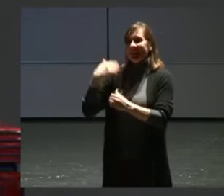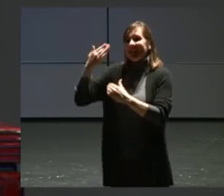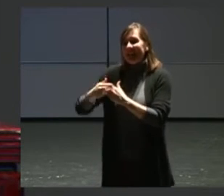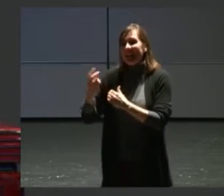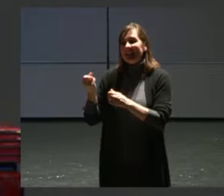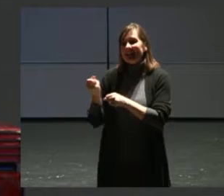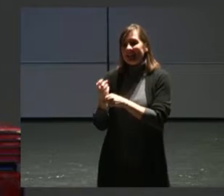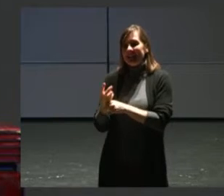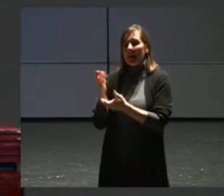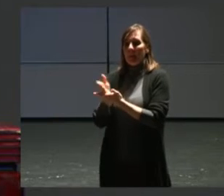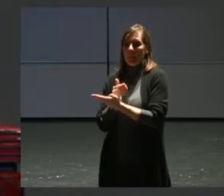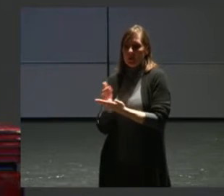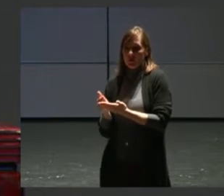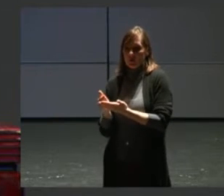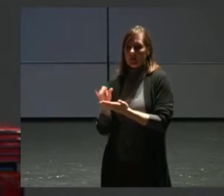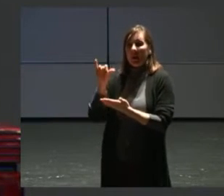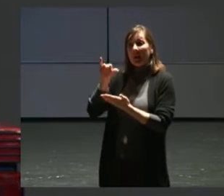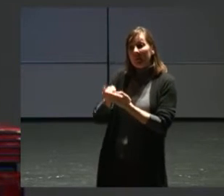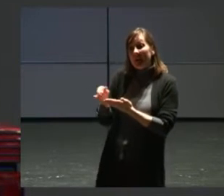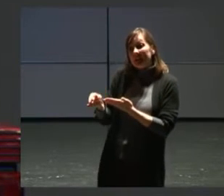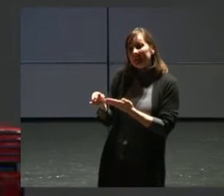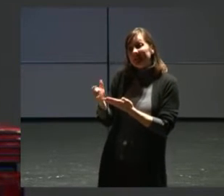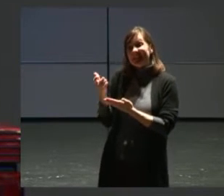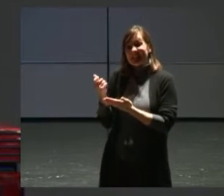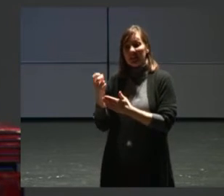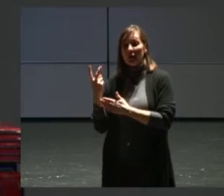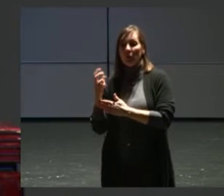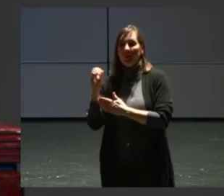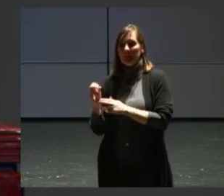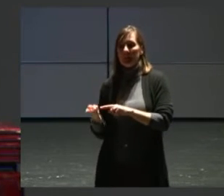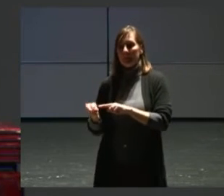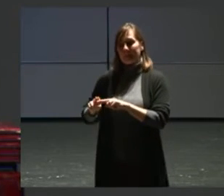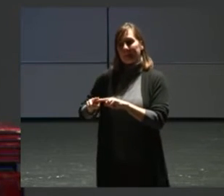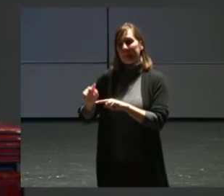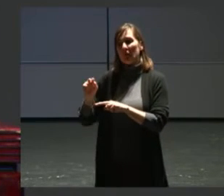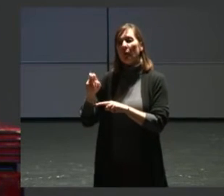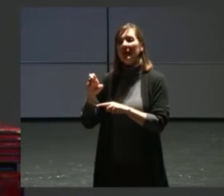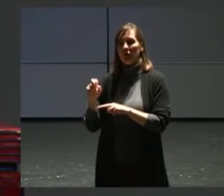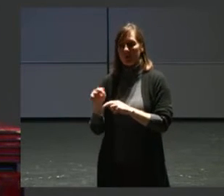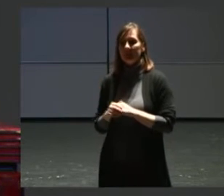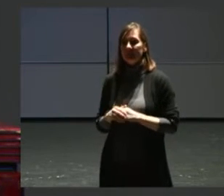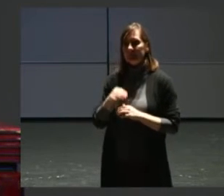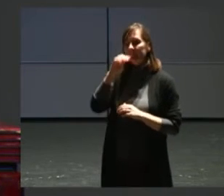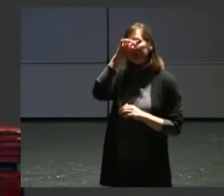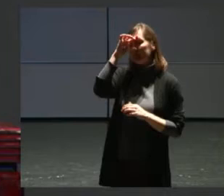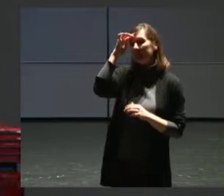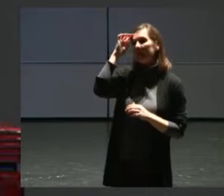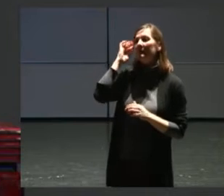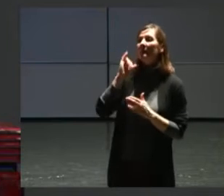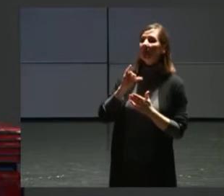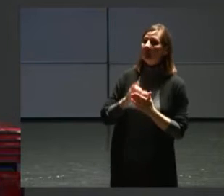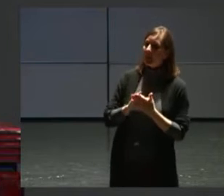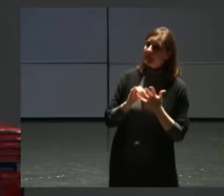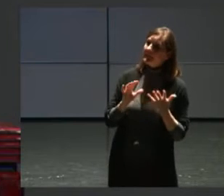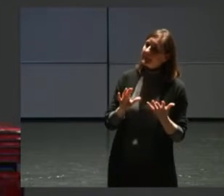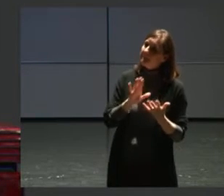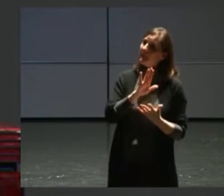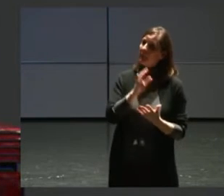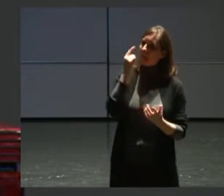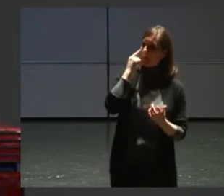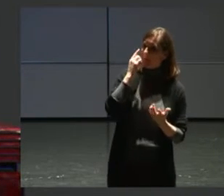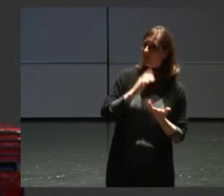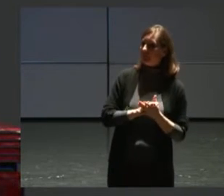have that next year with a modest or 2% tuition increase. So that's the thinking, and that's what